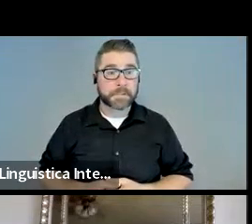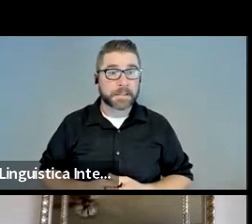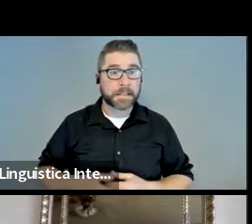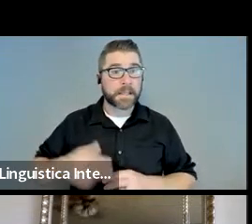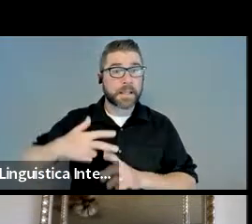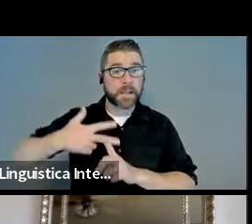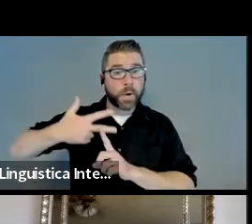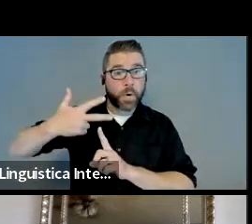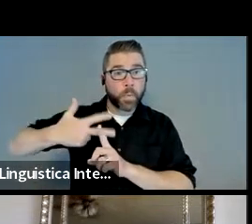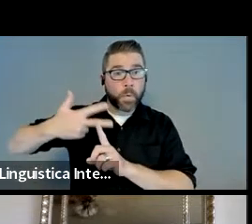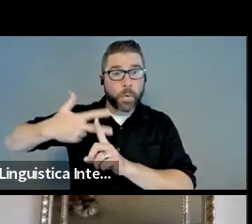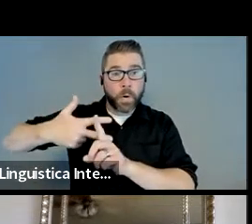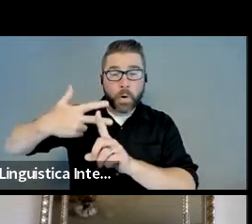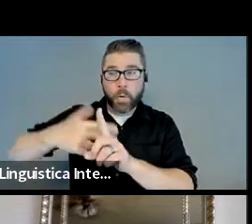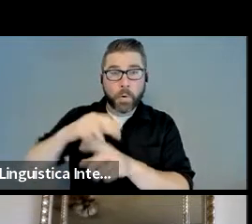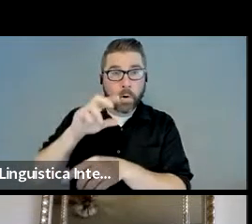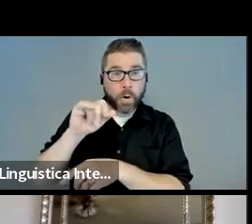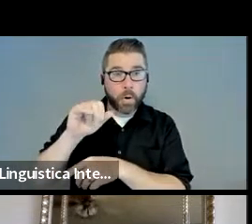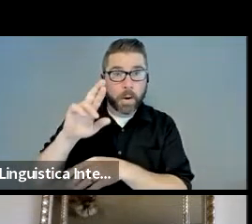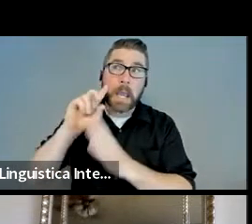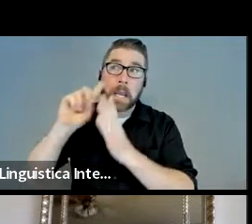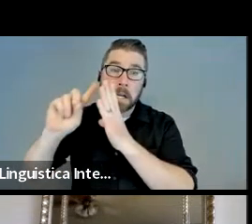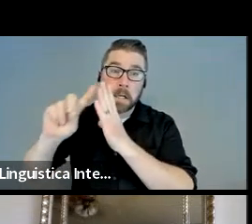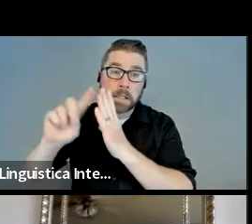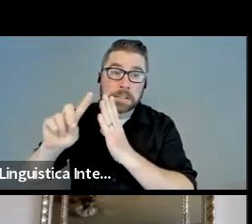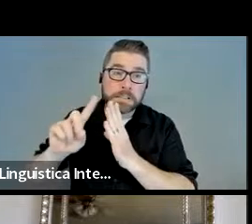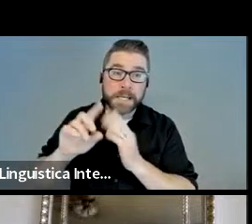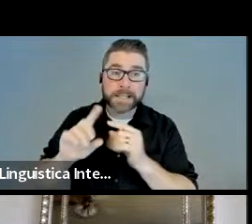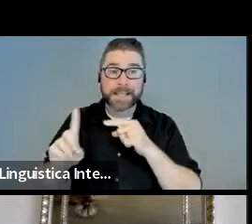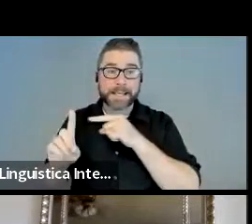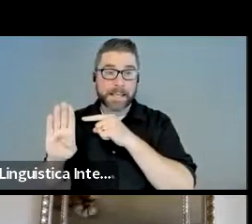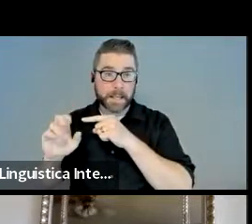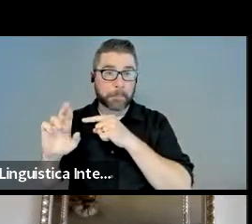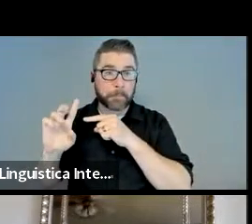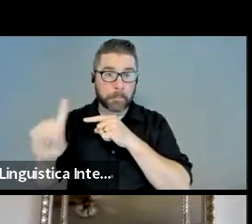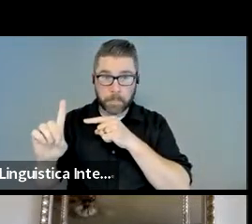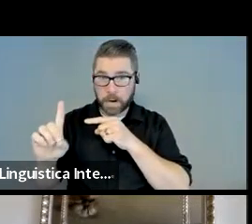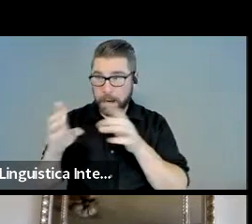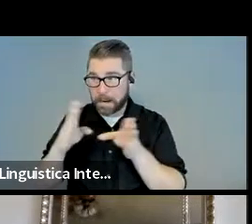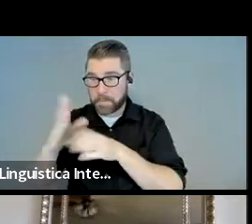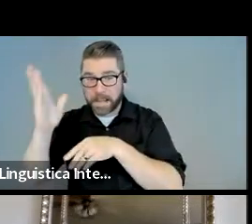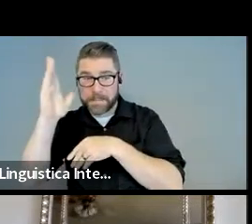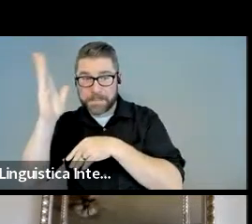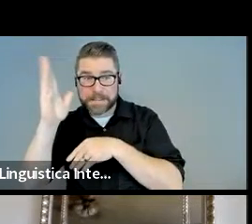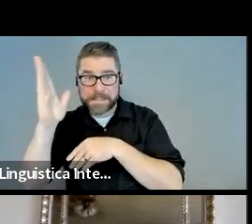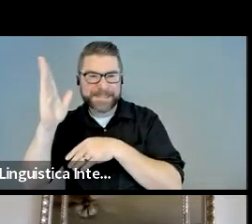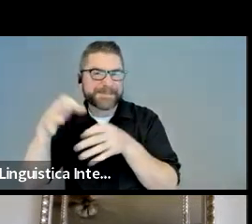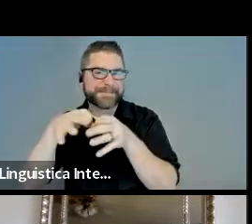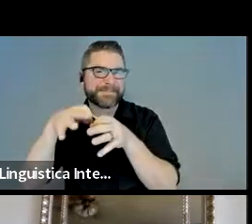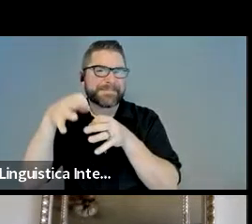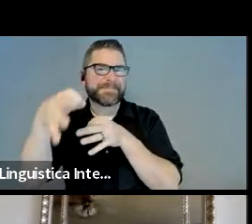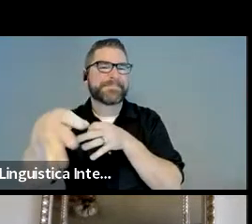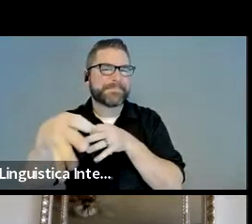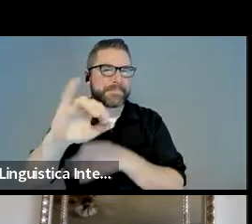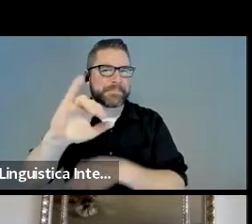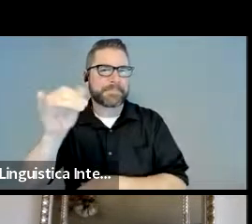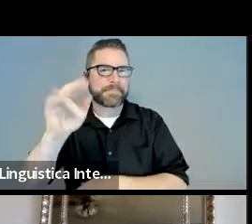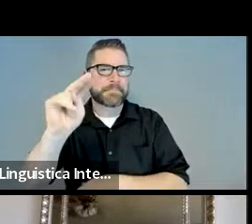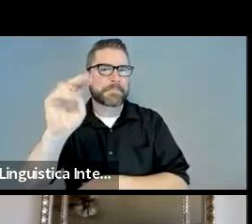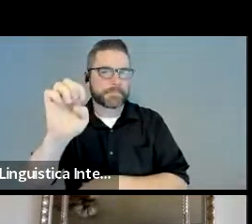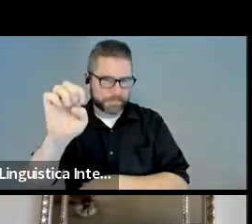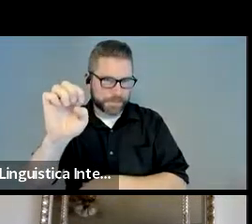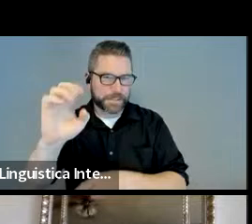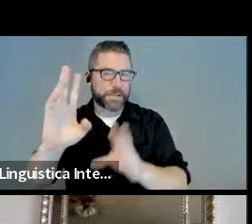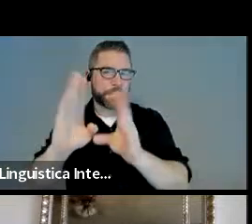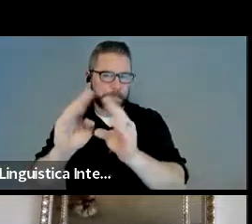update that Brad from the Air District was going to present, we're going to push that to the June meeting so that you all can have